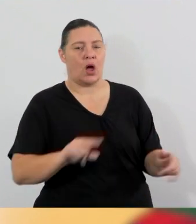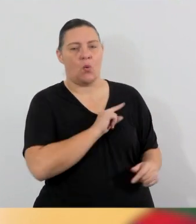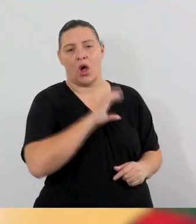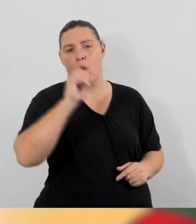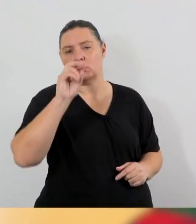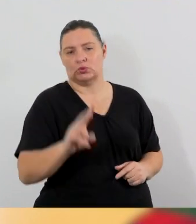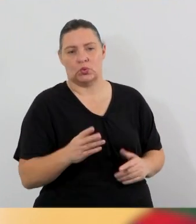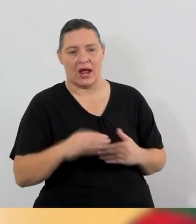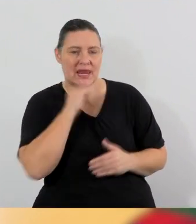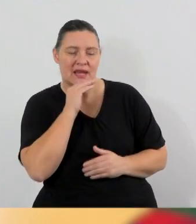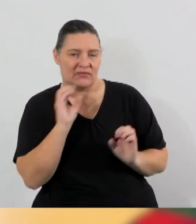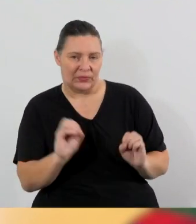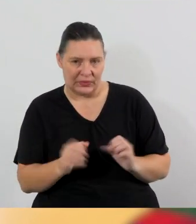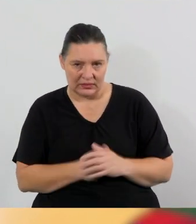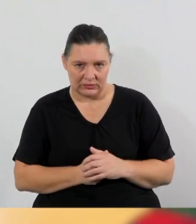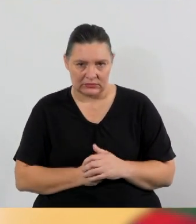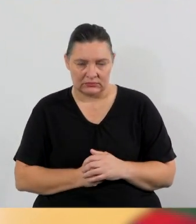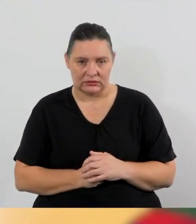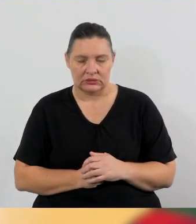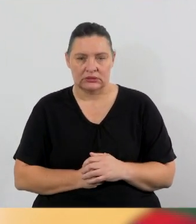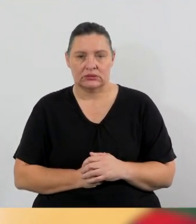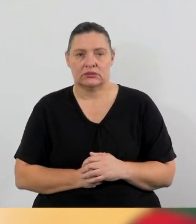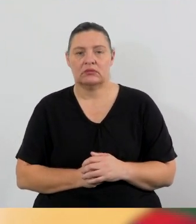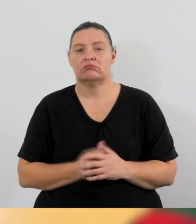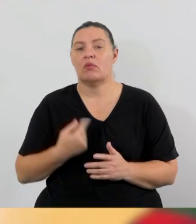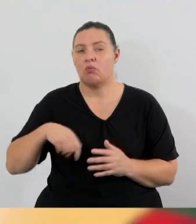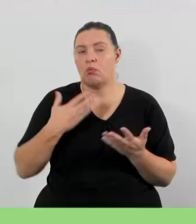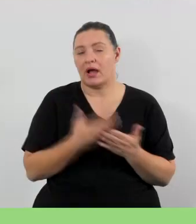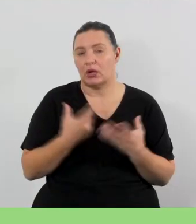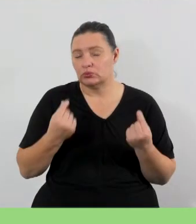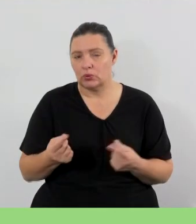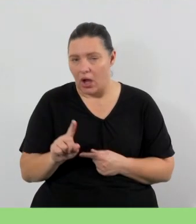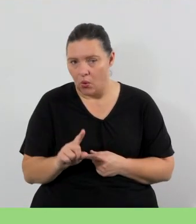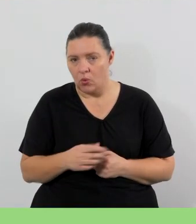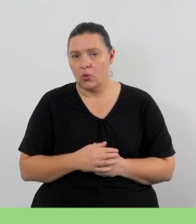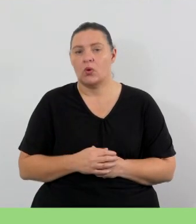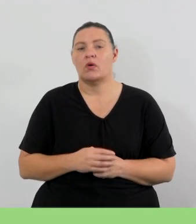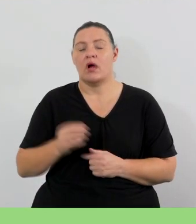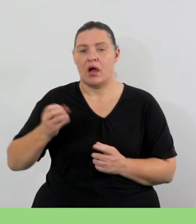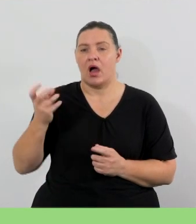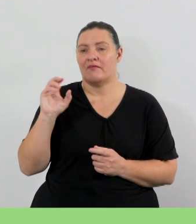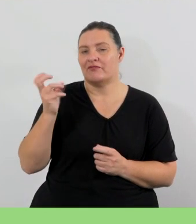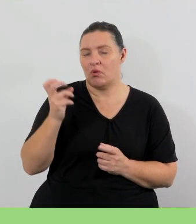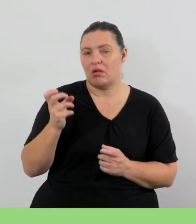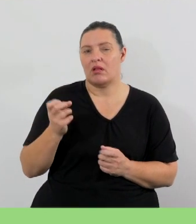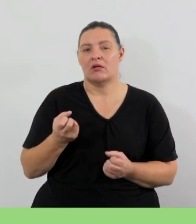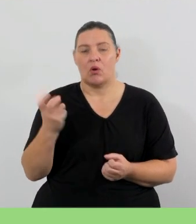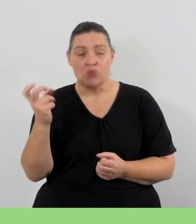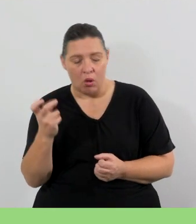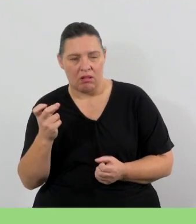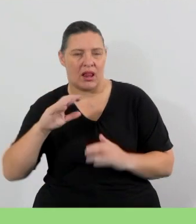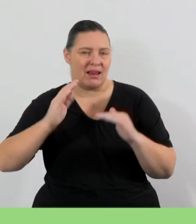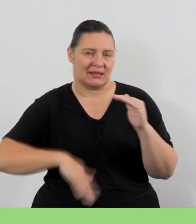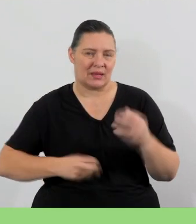dying because of a reduction in oxygen? We can reduce the use of fossil fuels such as